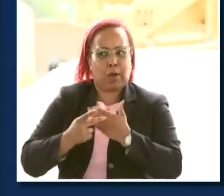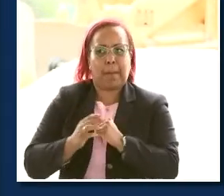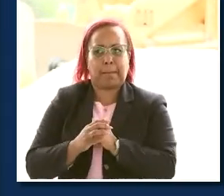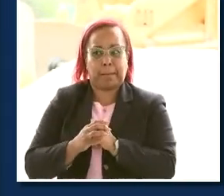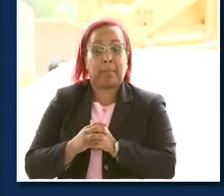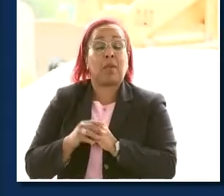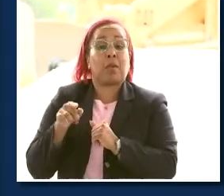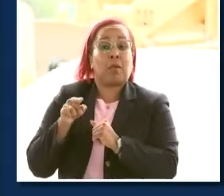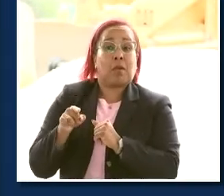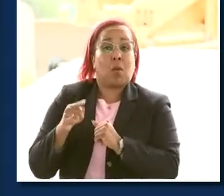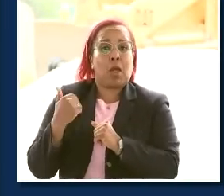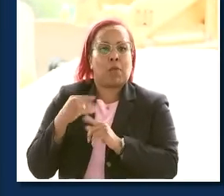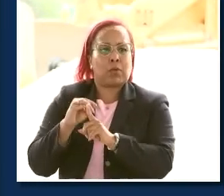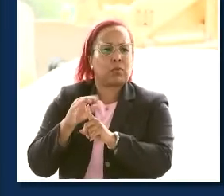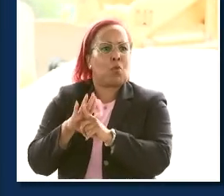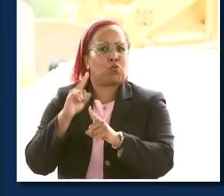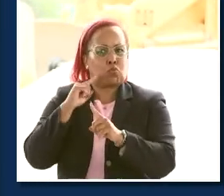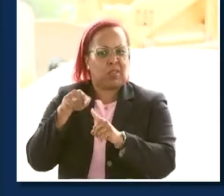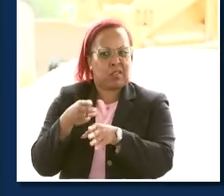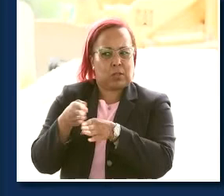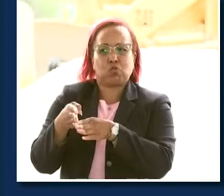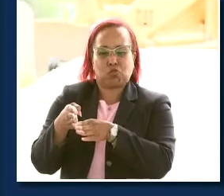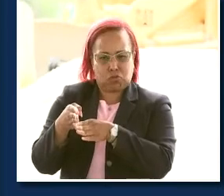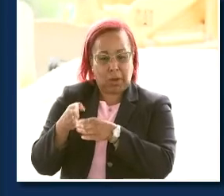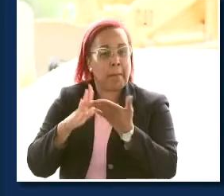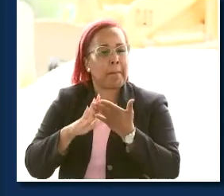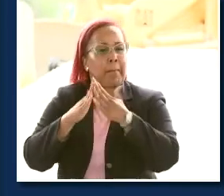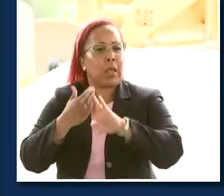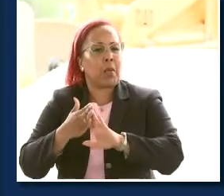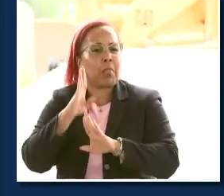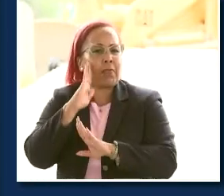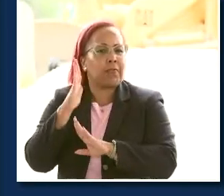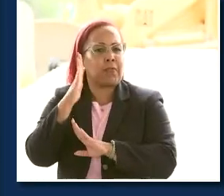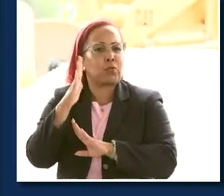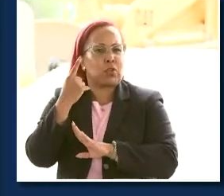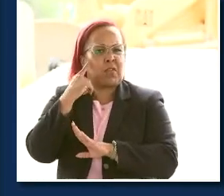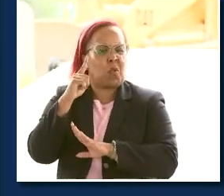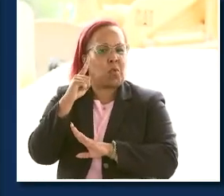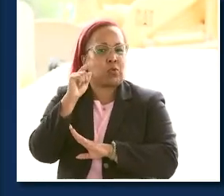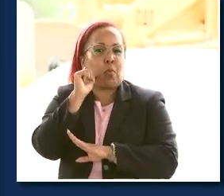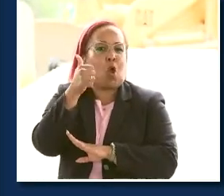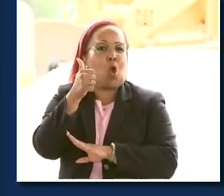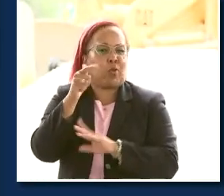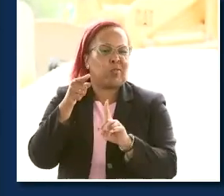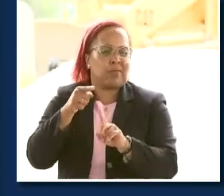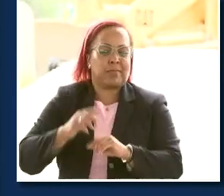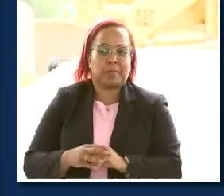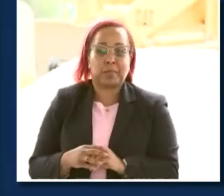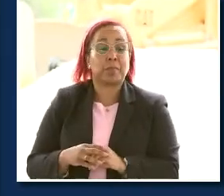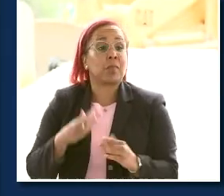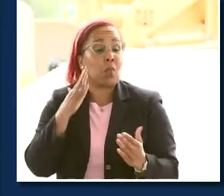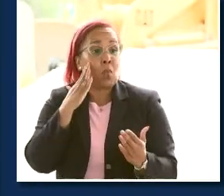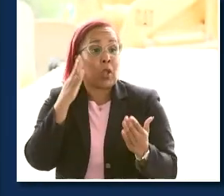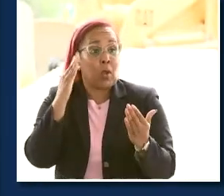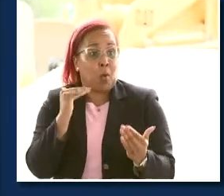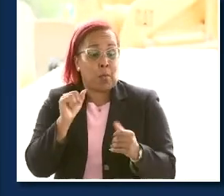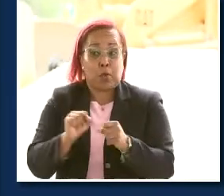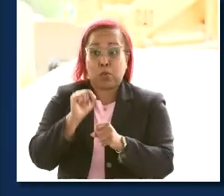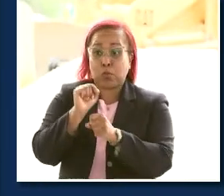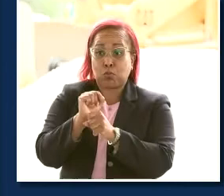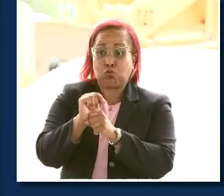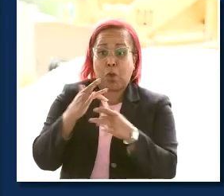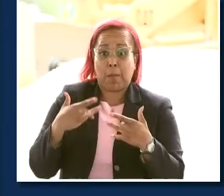These teens will gain exposure to the industry and become the future of tomorrow. We hope that through job